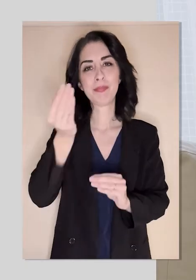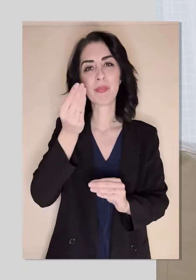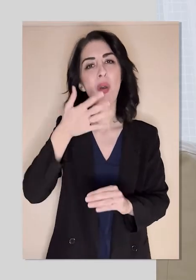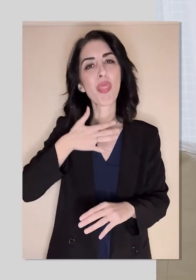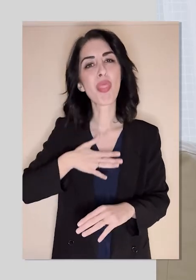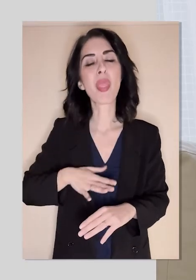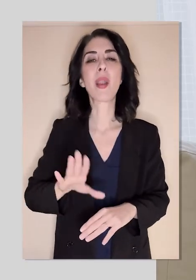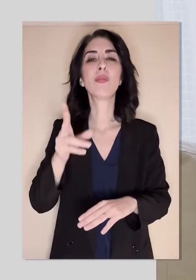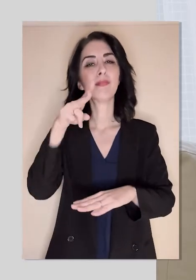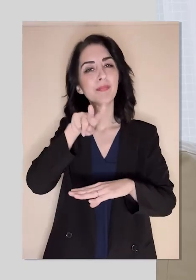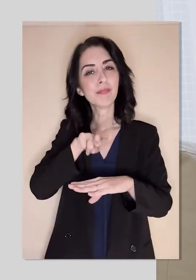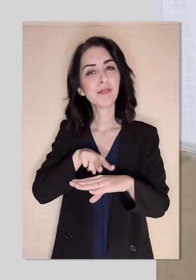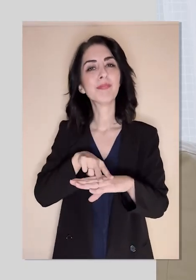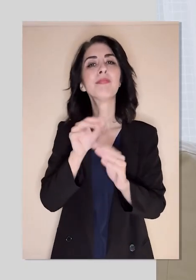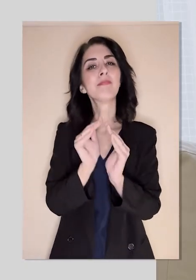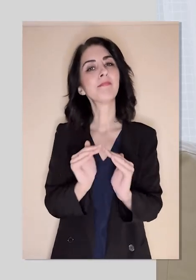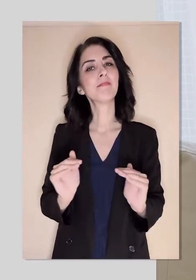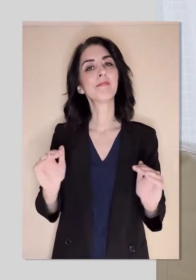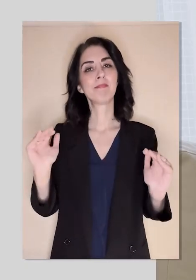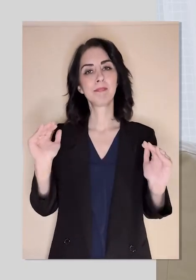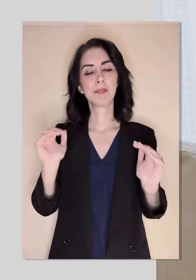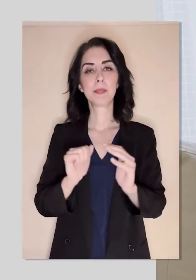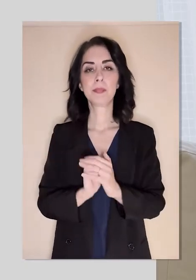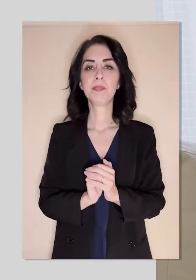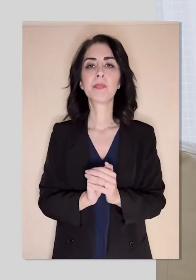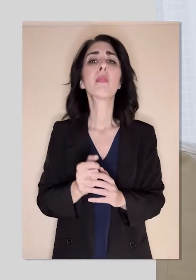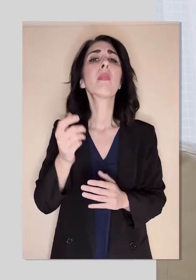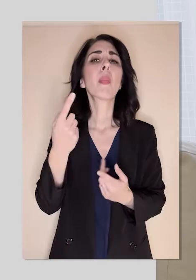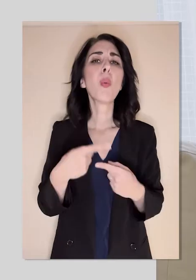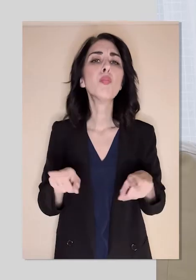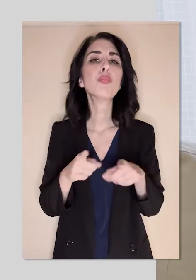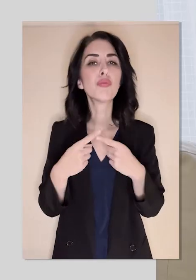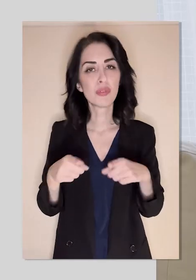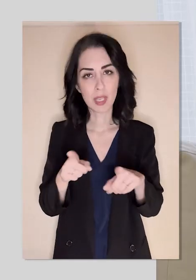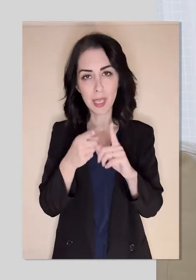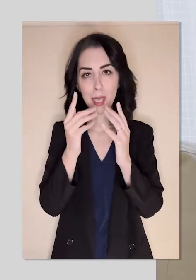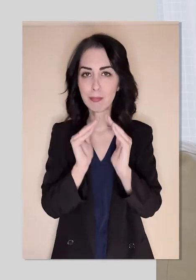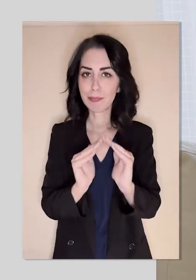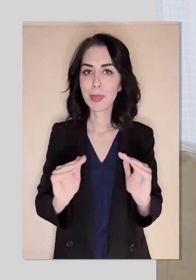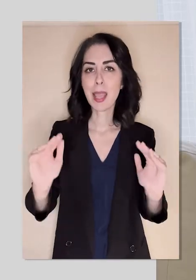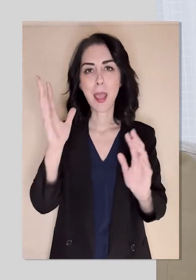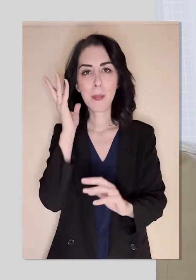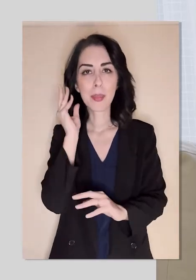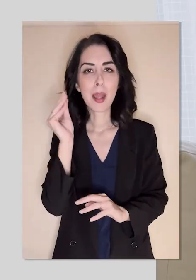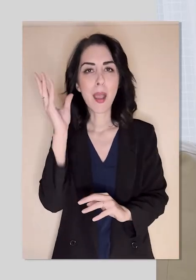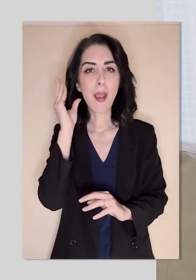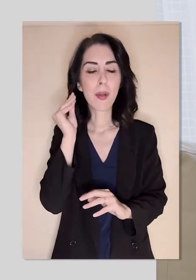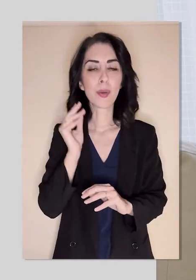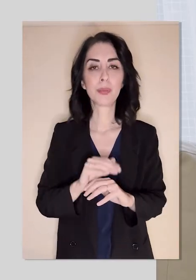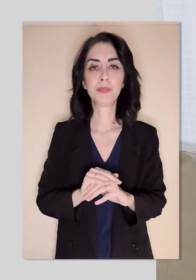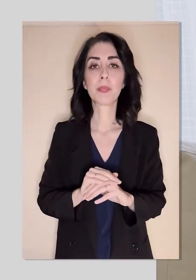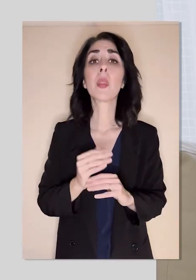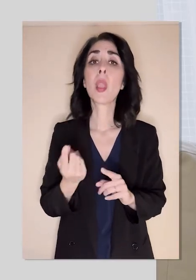very quiet during that period of time. Listen to some nice music. And then there